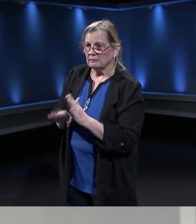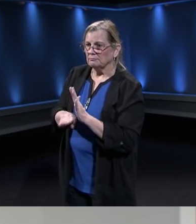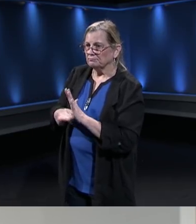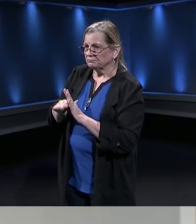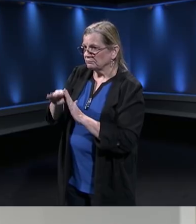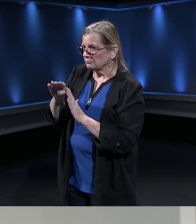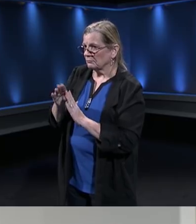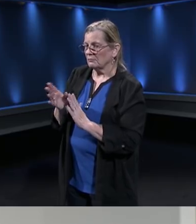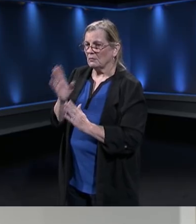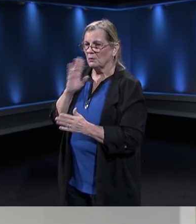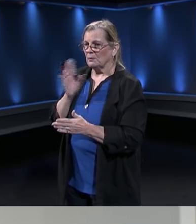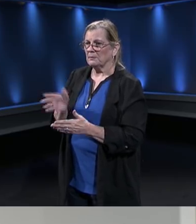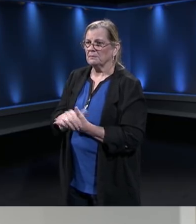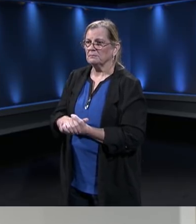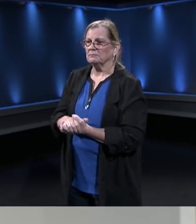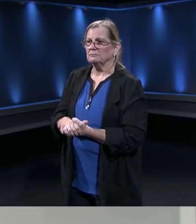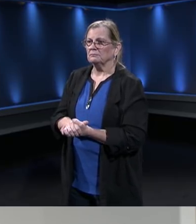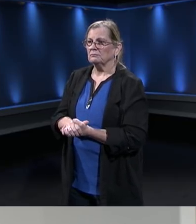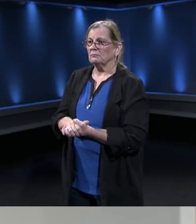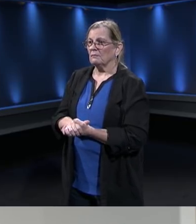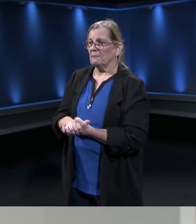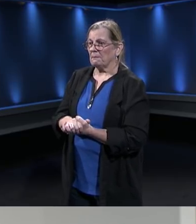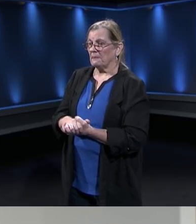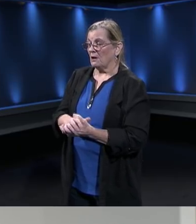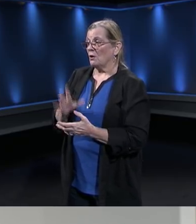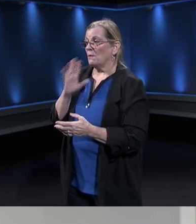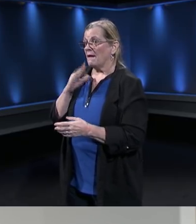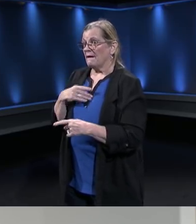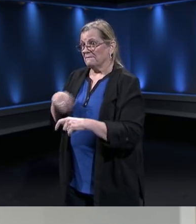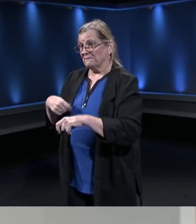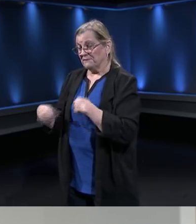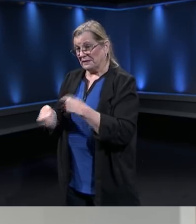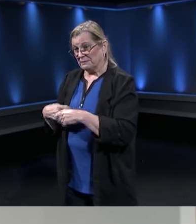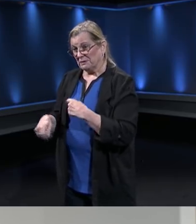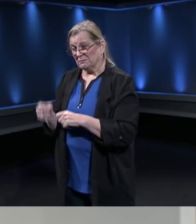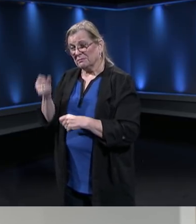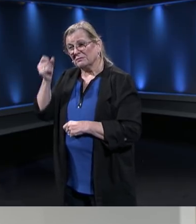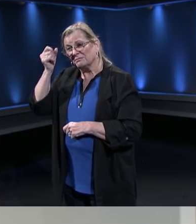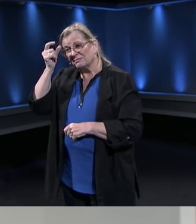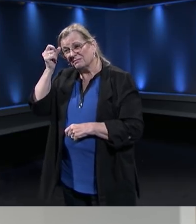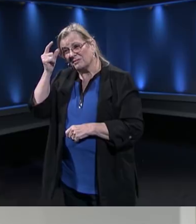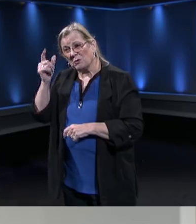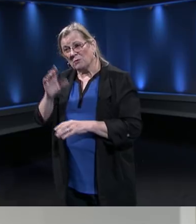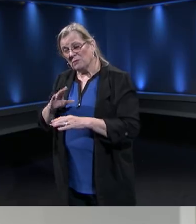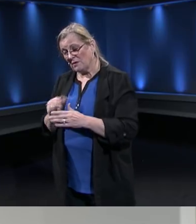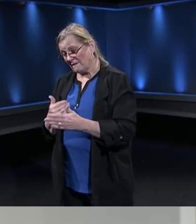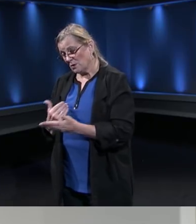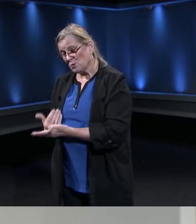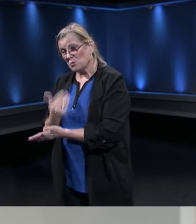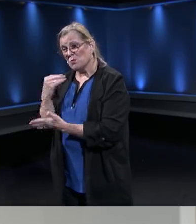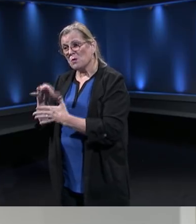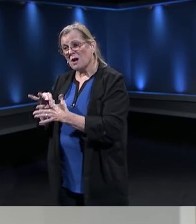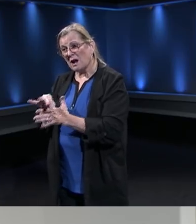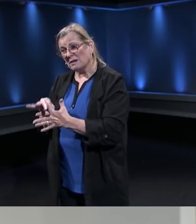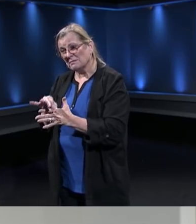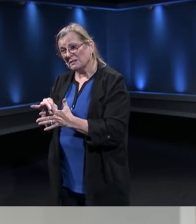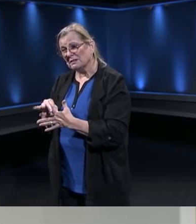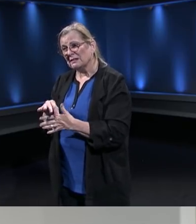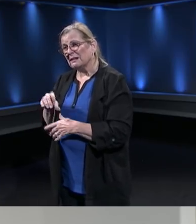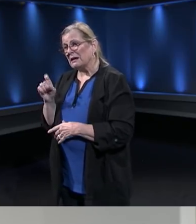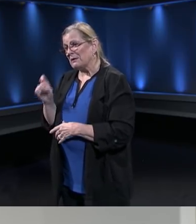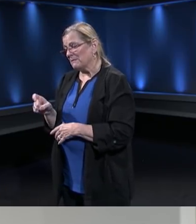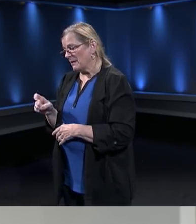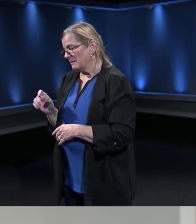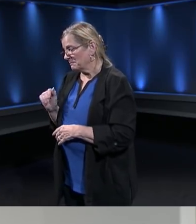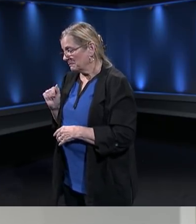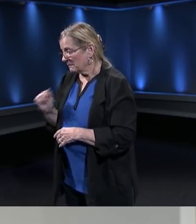additional flexibility, but we are going to cover new content. We are going to return to our traditional grading policies, and we